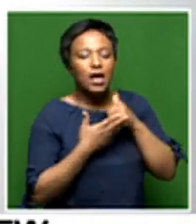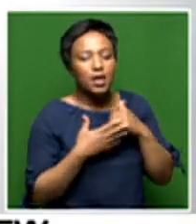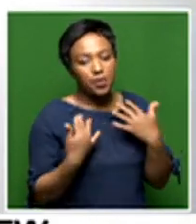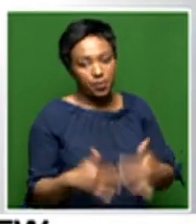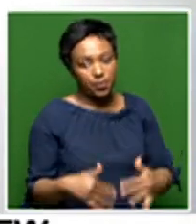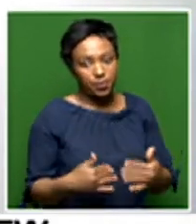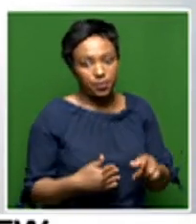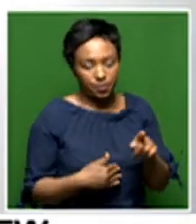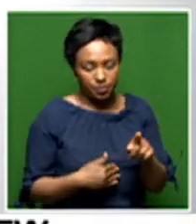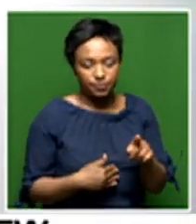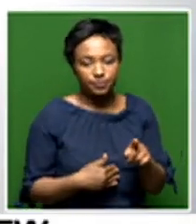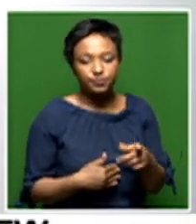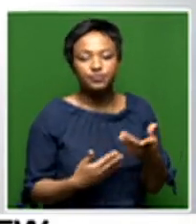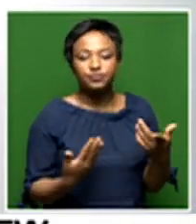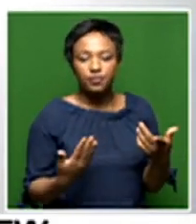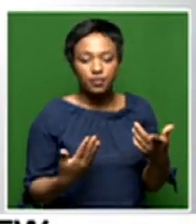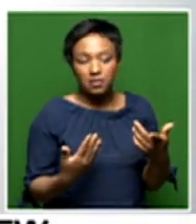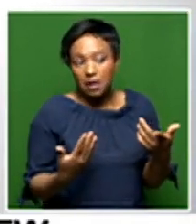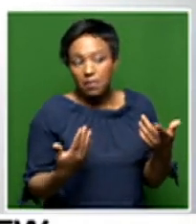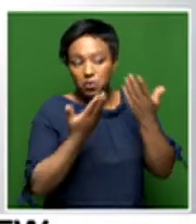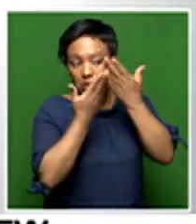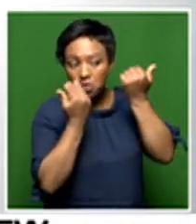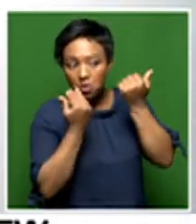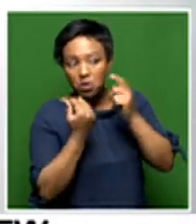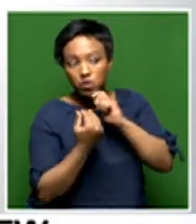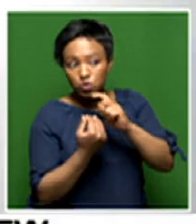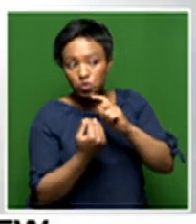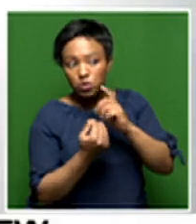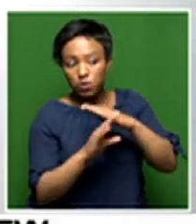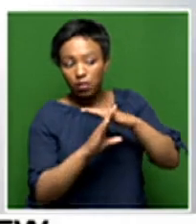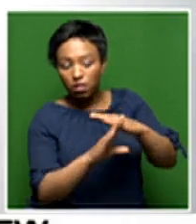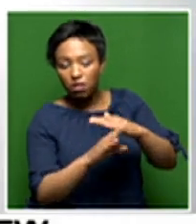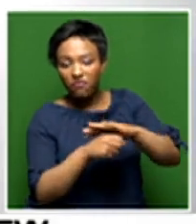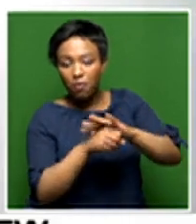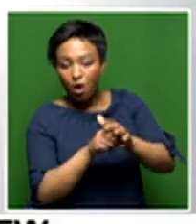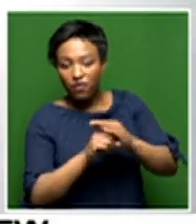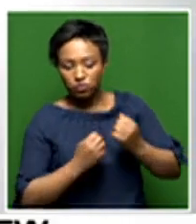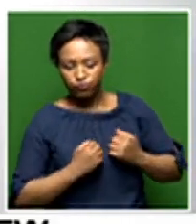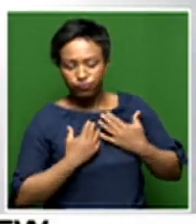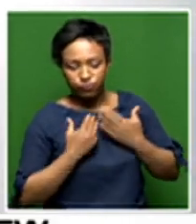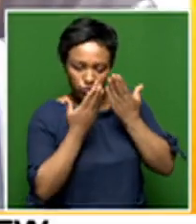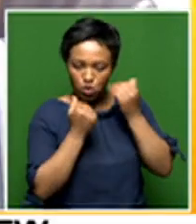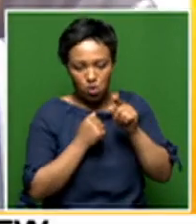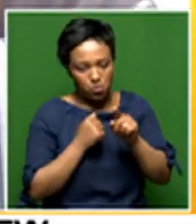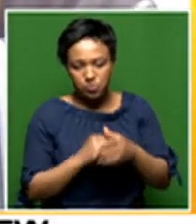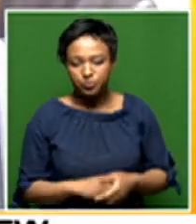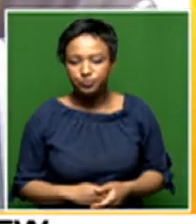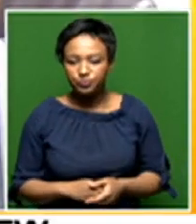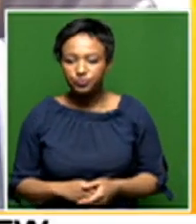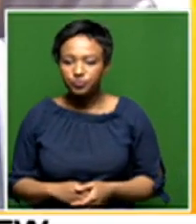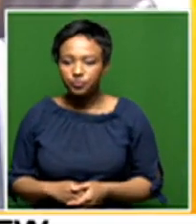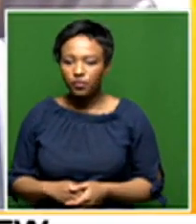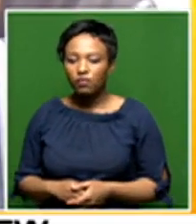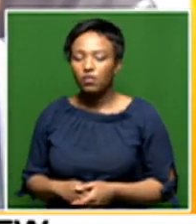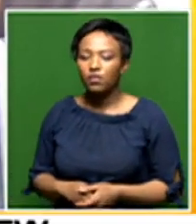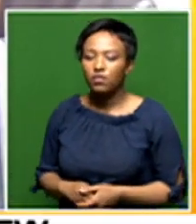And we just don't know whether it will protect against COVID-19. I want to talk a little bit now